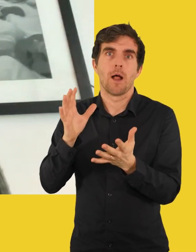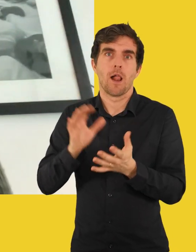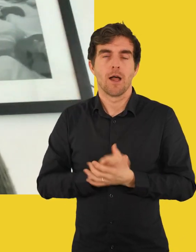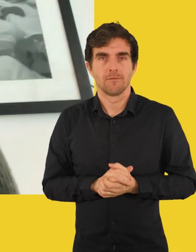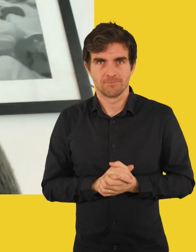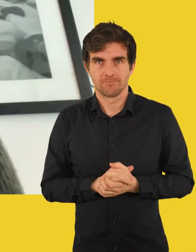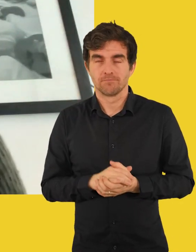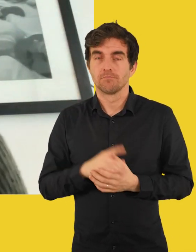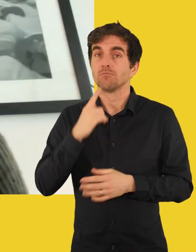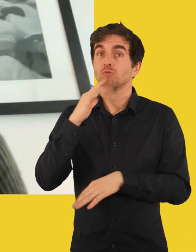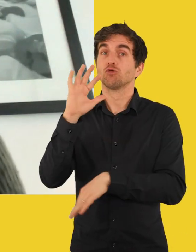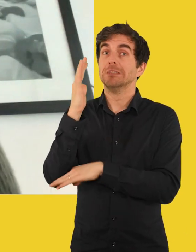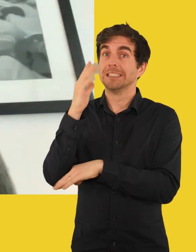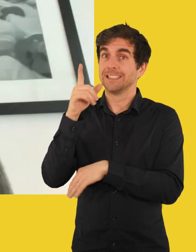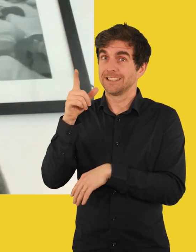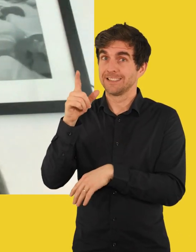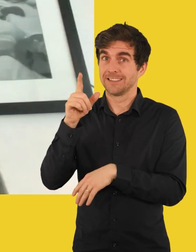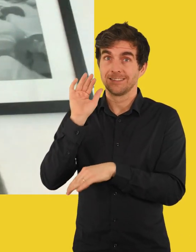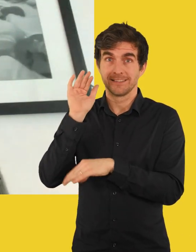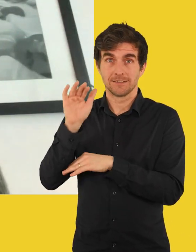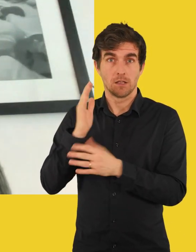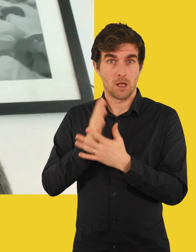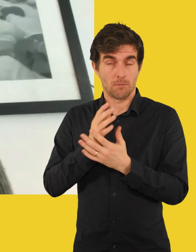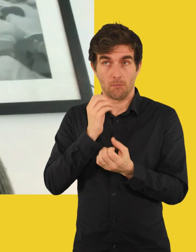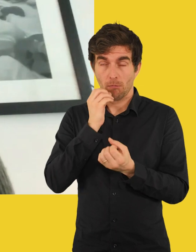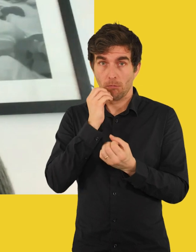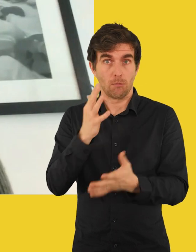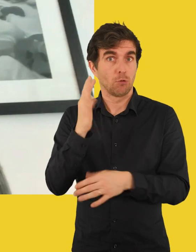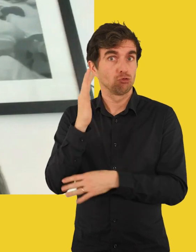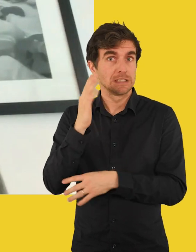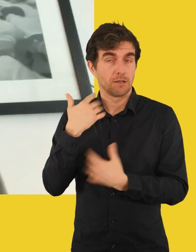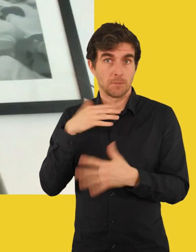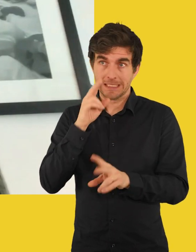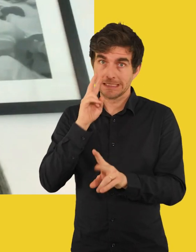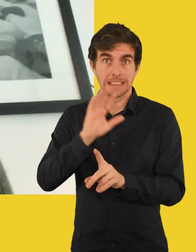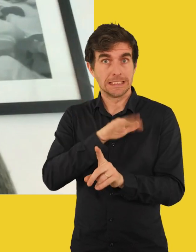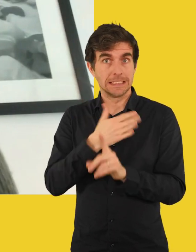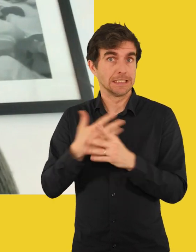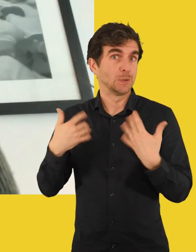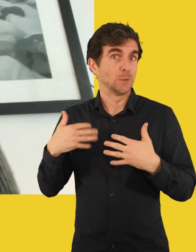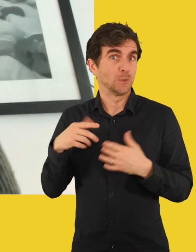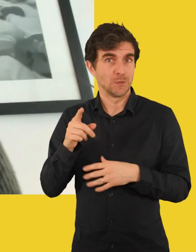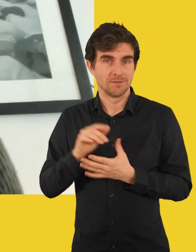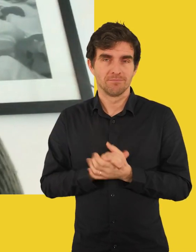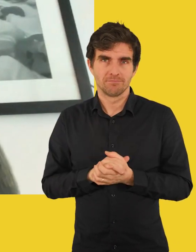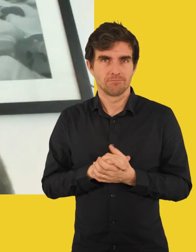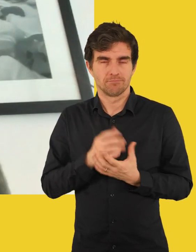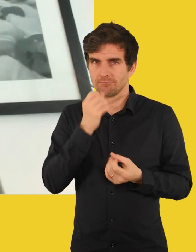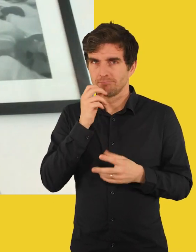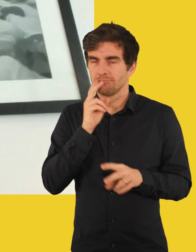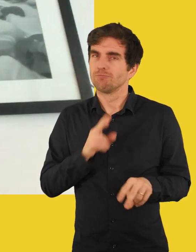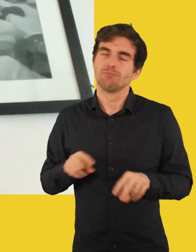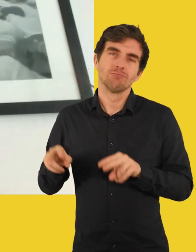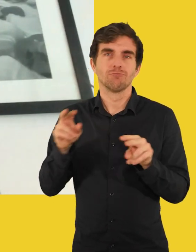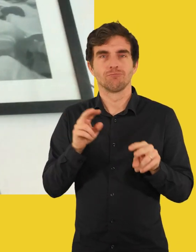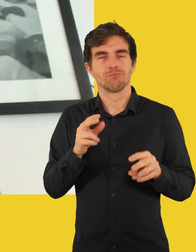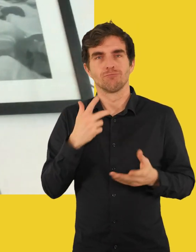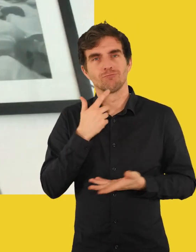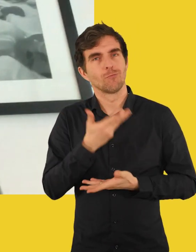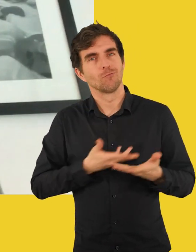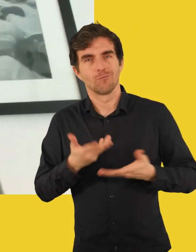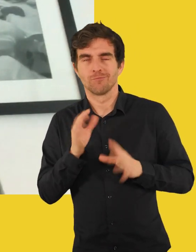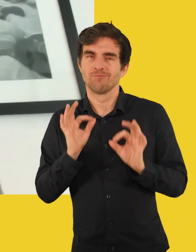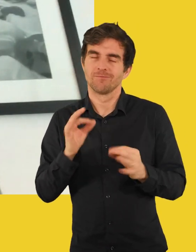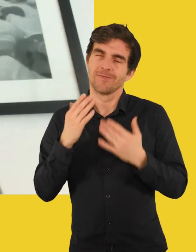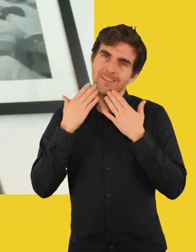looks incredible. The tree that you have outside is one of the most magnificent trees I've ever seen. What a stunning place to hold